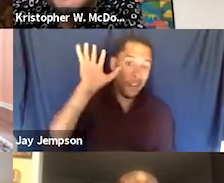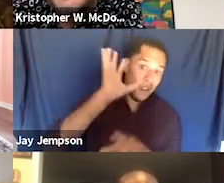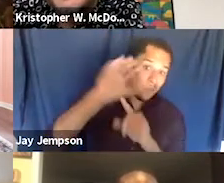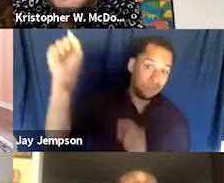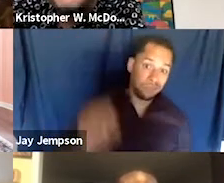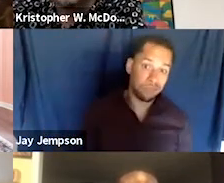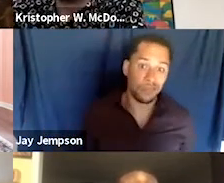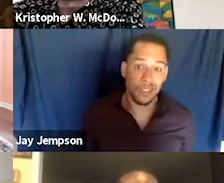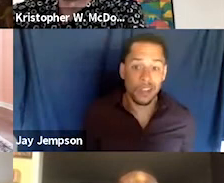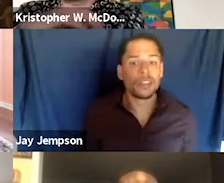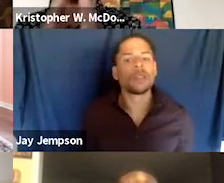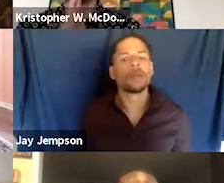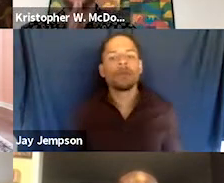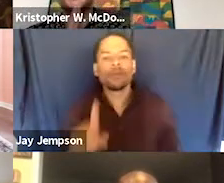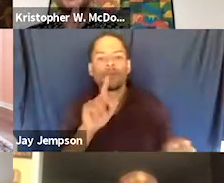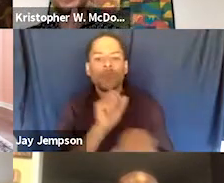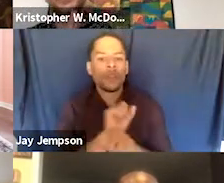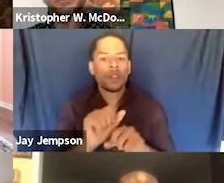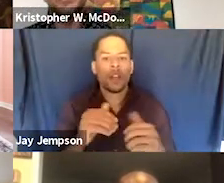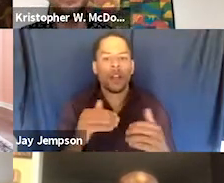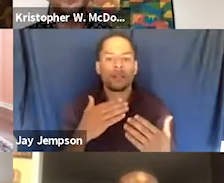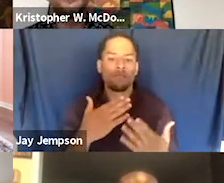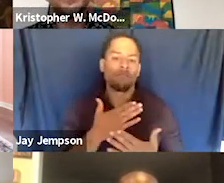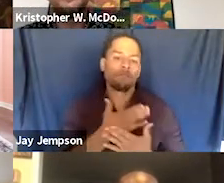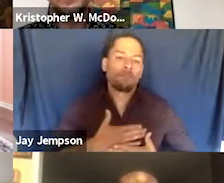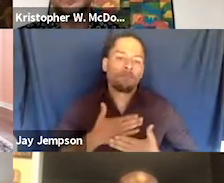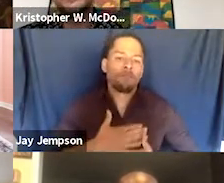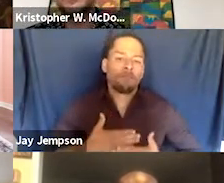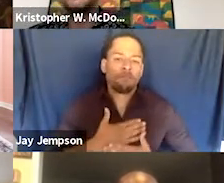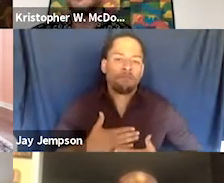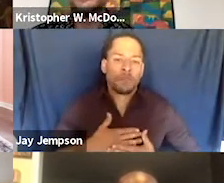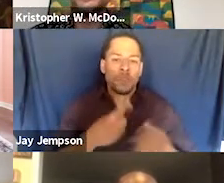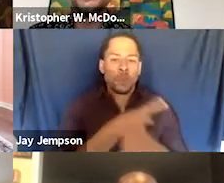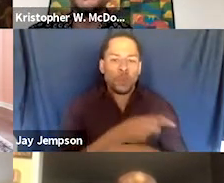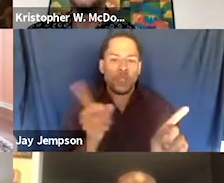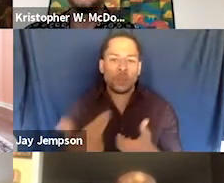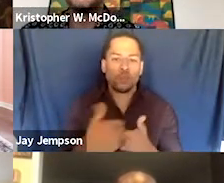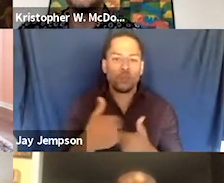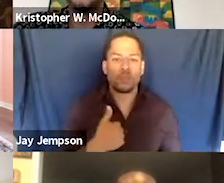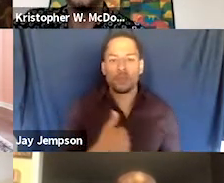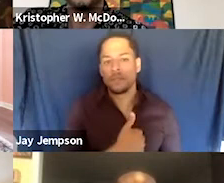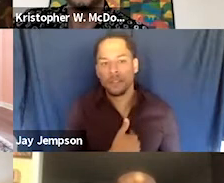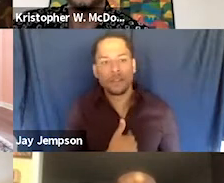all for hopping on the bandwagon with us and just taking a ride. So thank you.